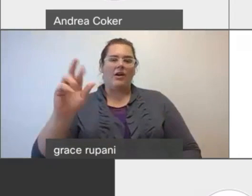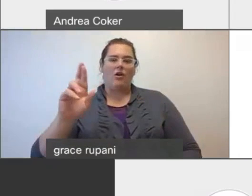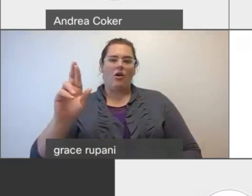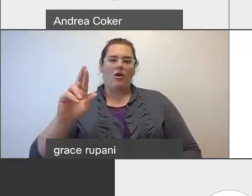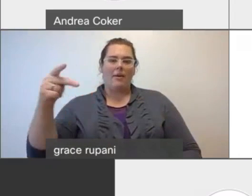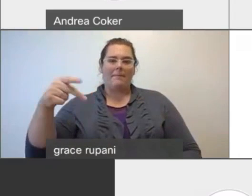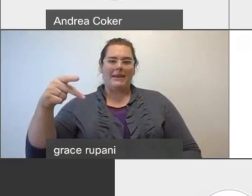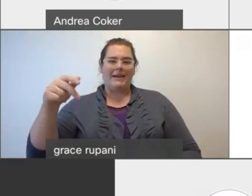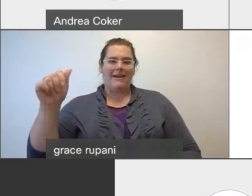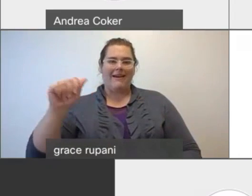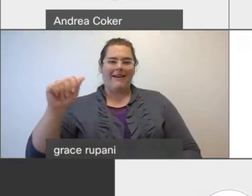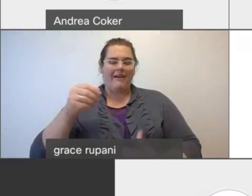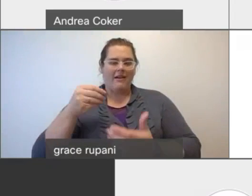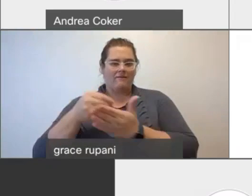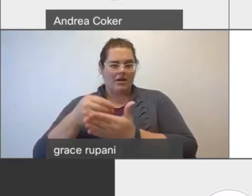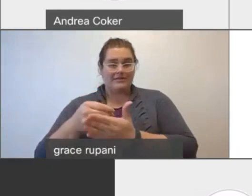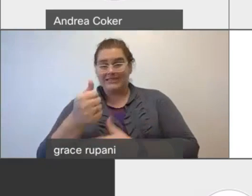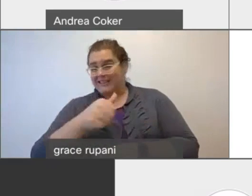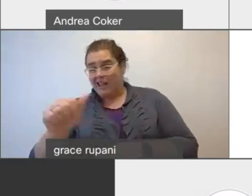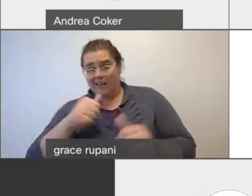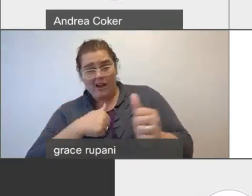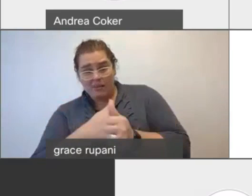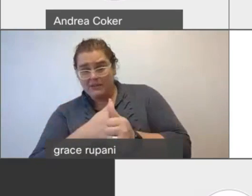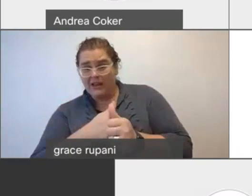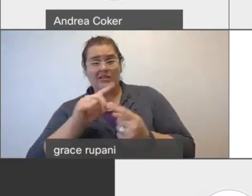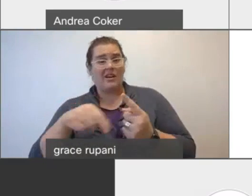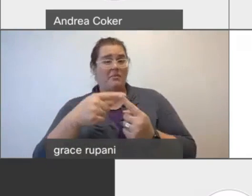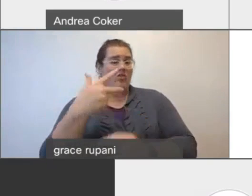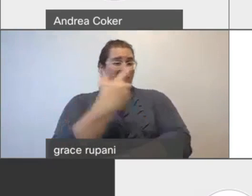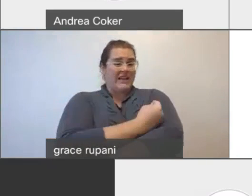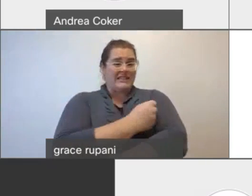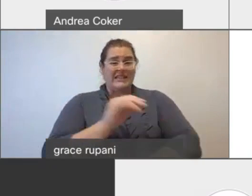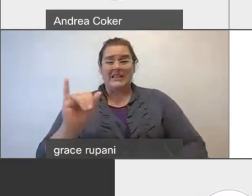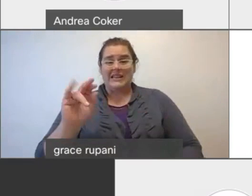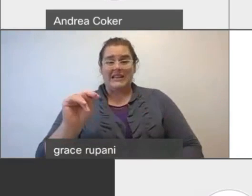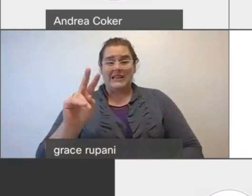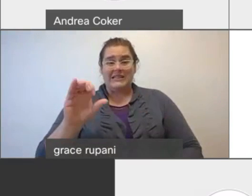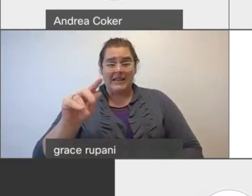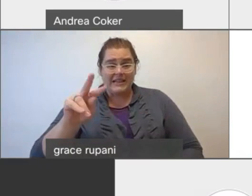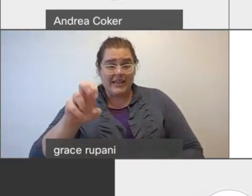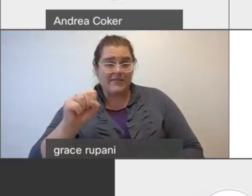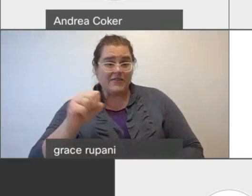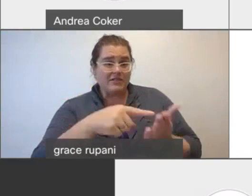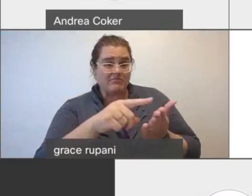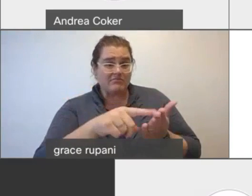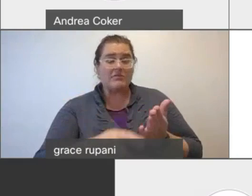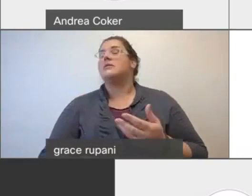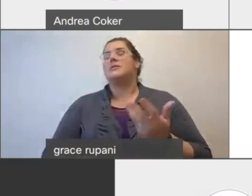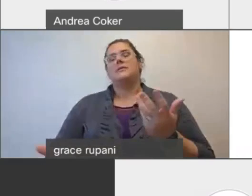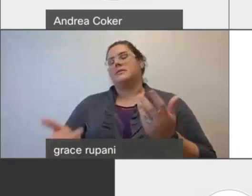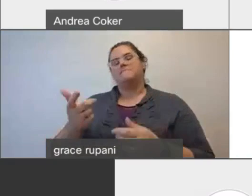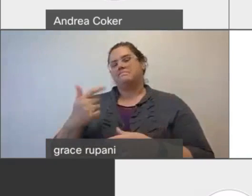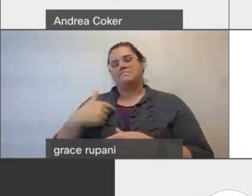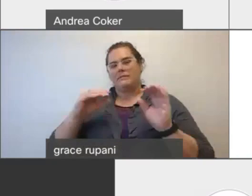reimbursement for vaccine incentives? Not yet. So we submitted, as people may be aware,